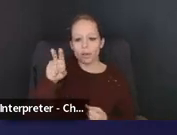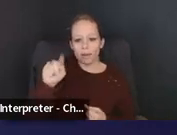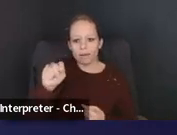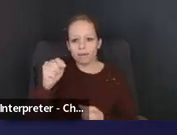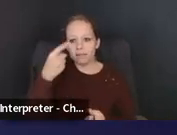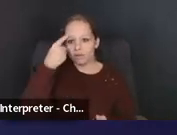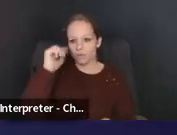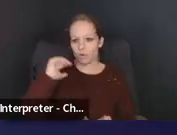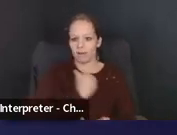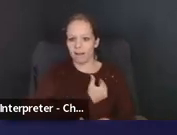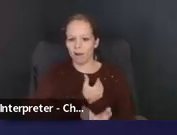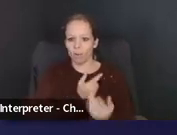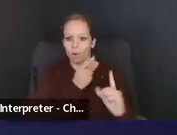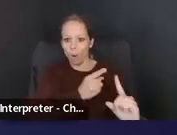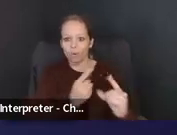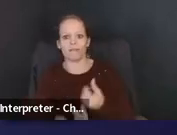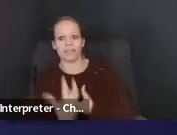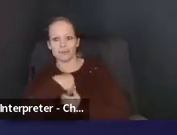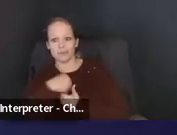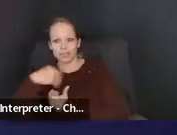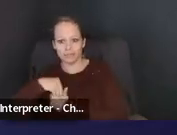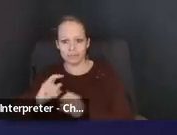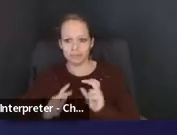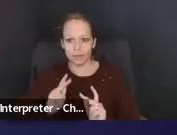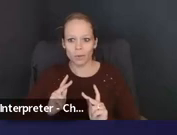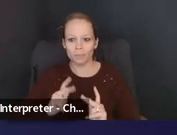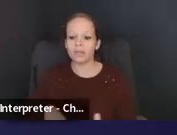of inclusion. And Caroline and Michael,